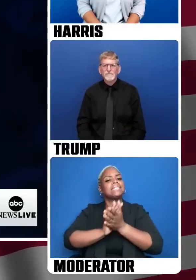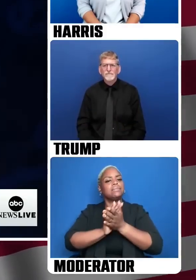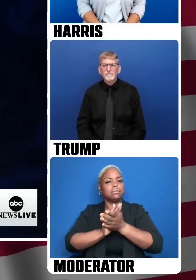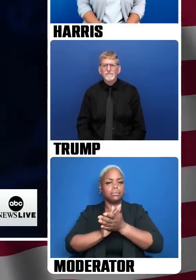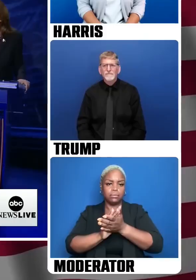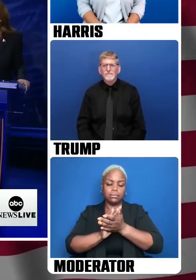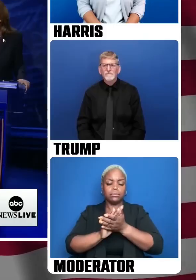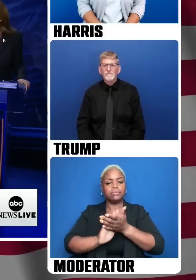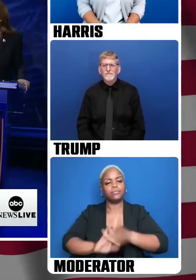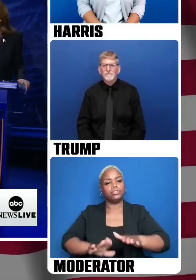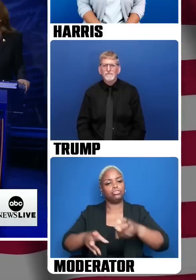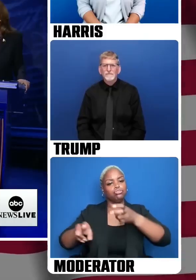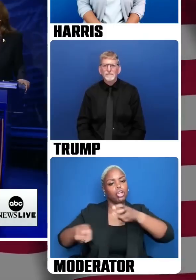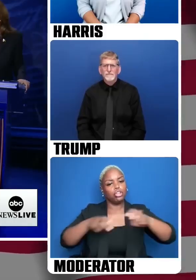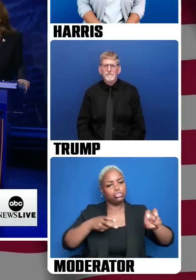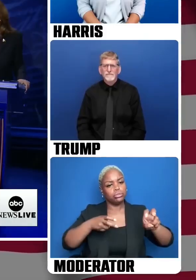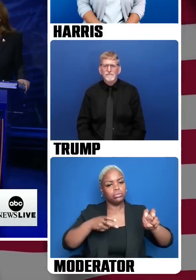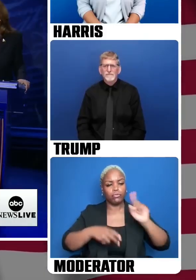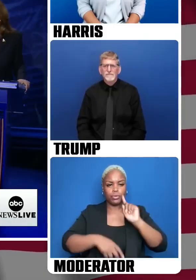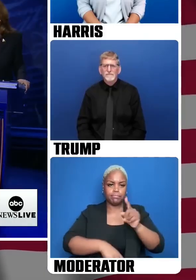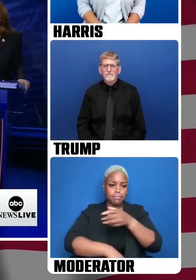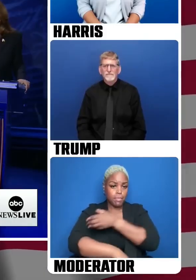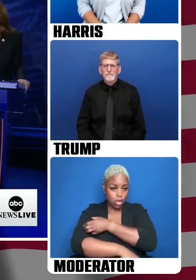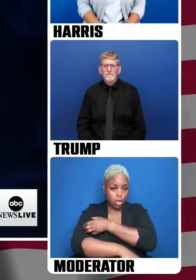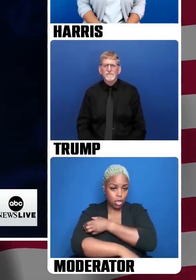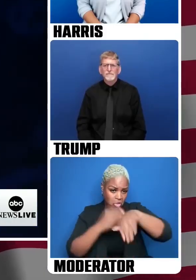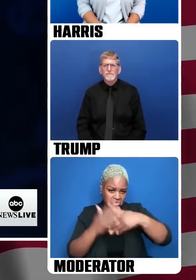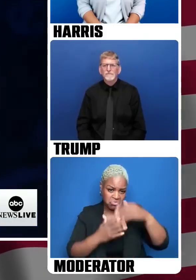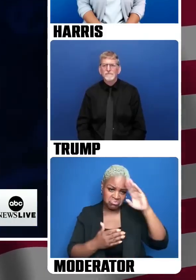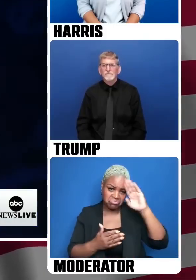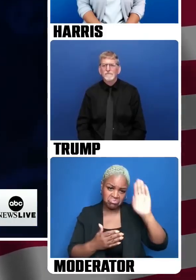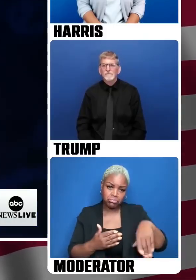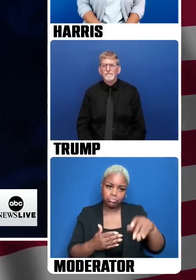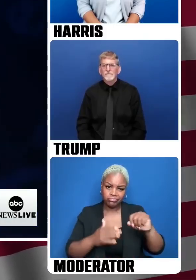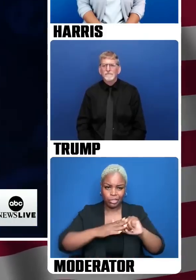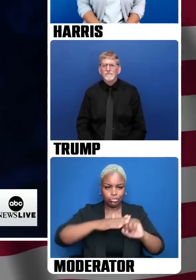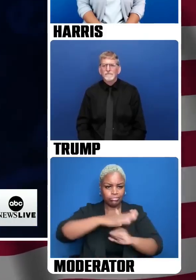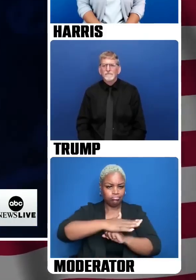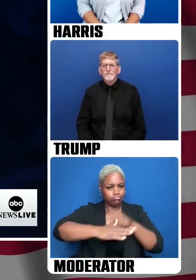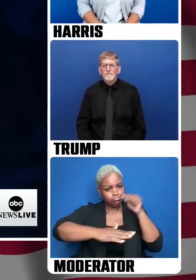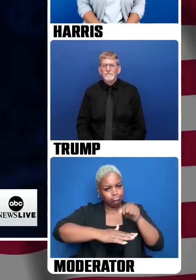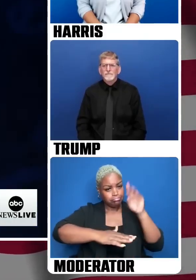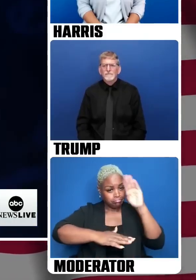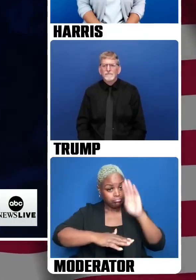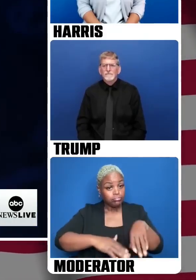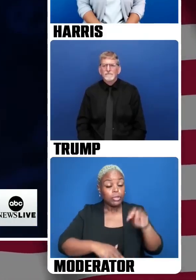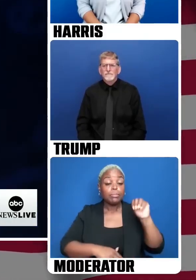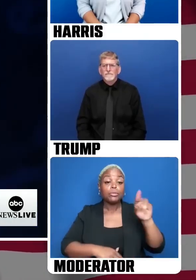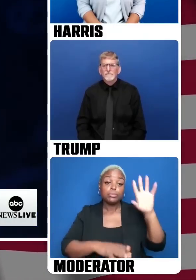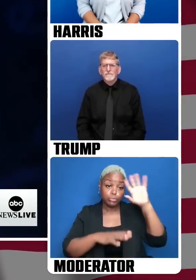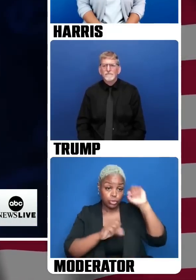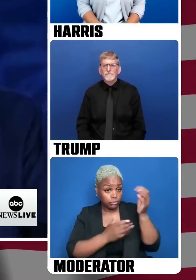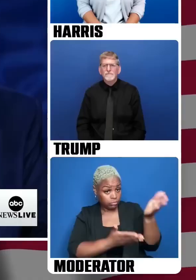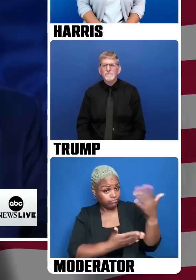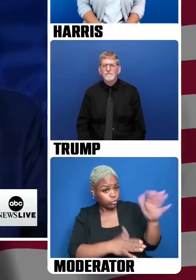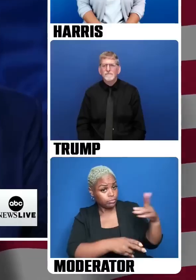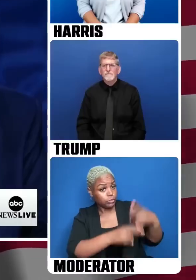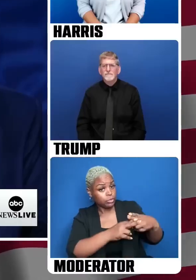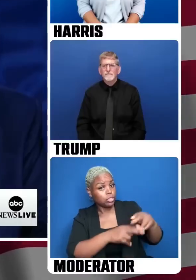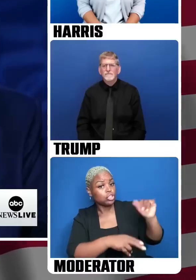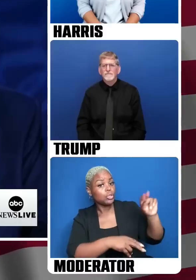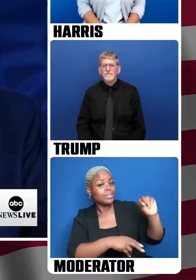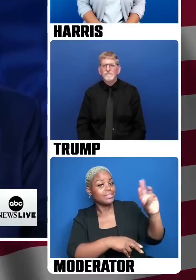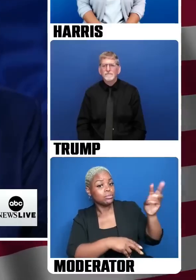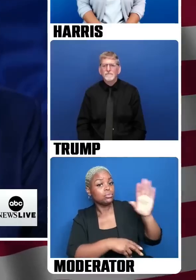of a president in a moment of crisis. Mr. President, on January 6th, you told your supporters to march to the Capitol. You said you would be right there with